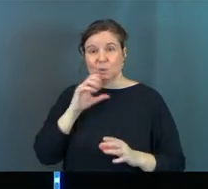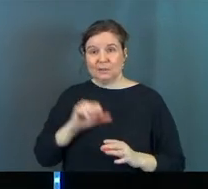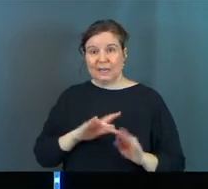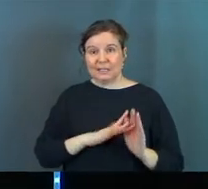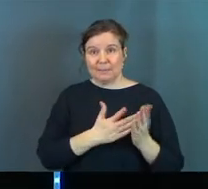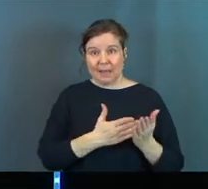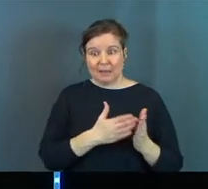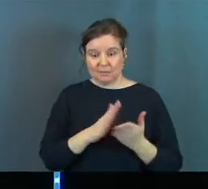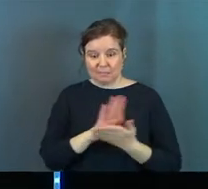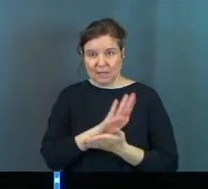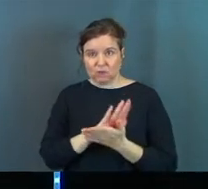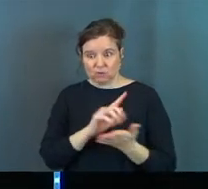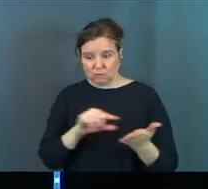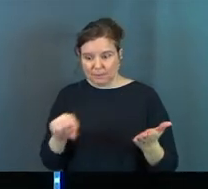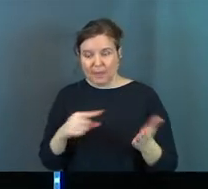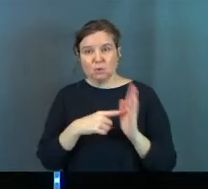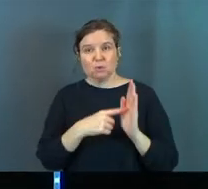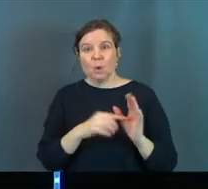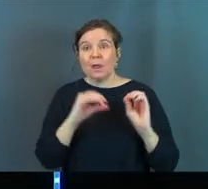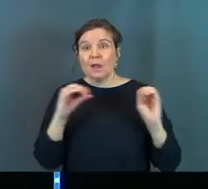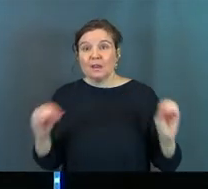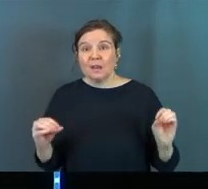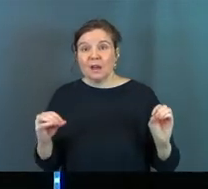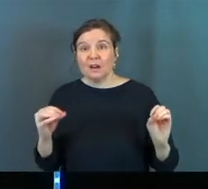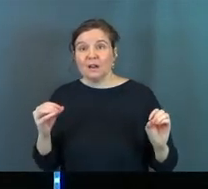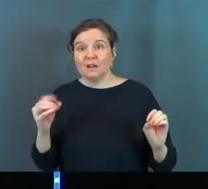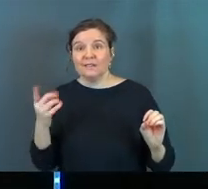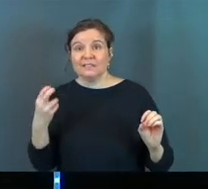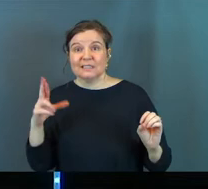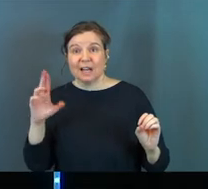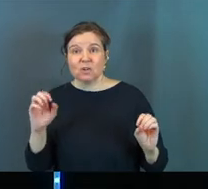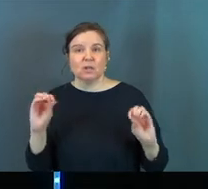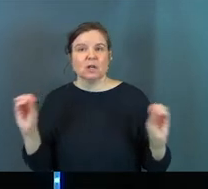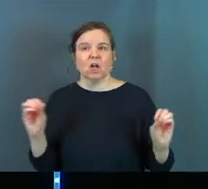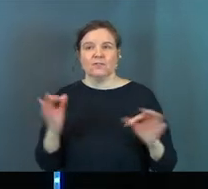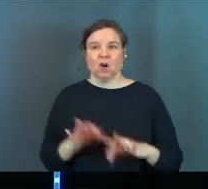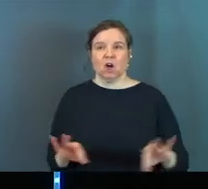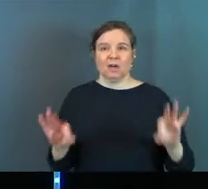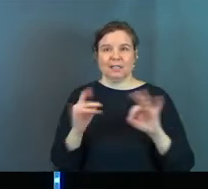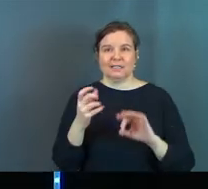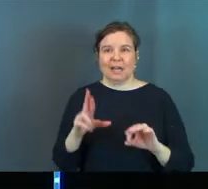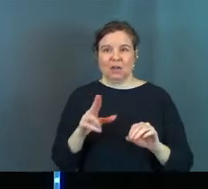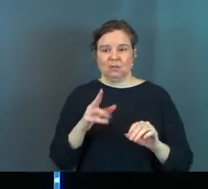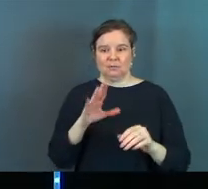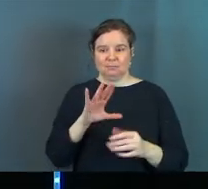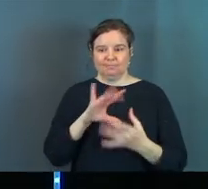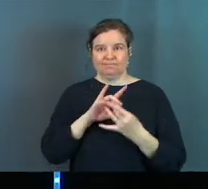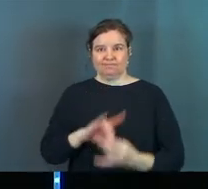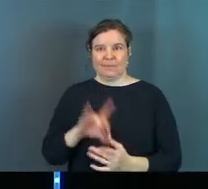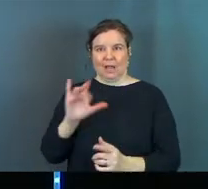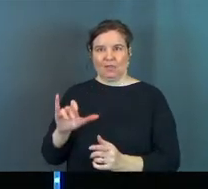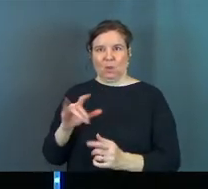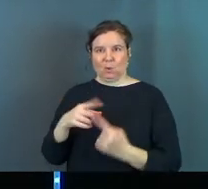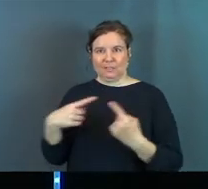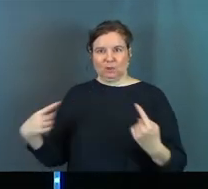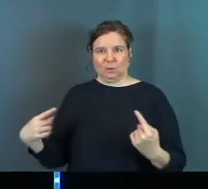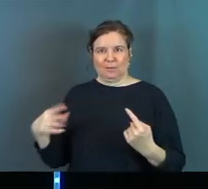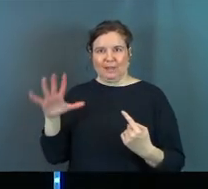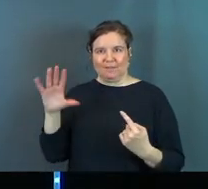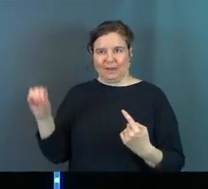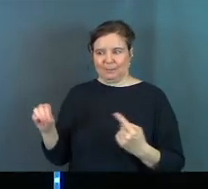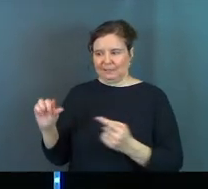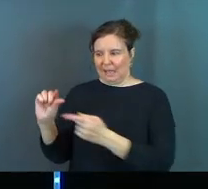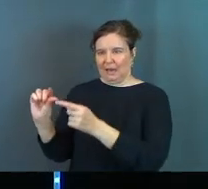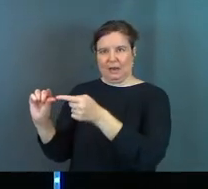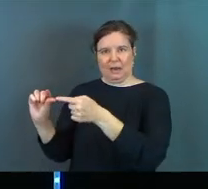ancient manuscripts, and they will show you that none of our doctrine, at least none of our key doctrine, hinges on any of that disagreement.